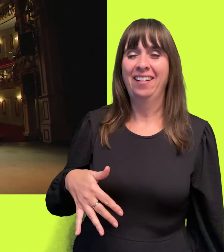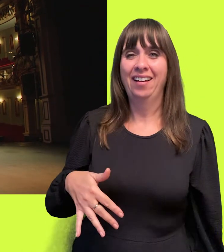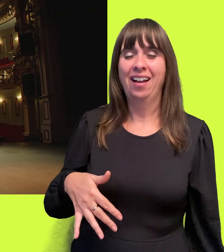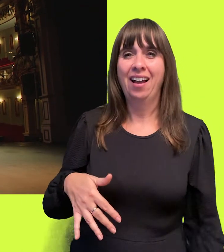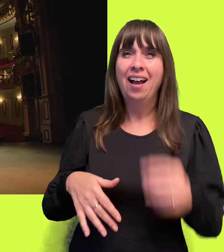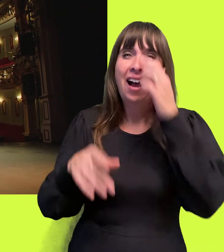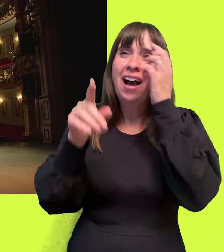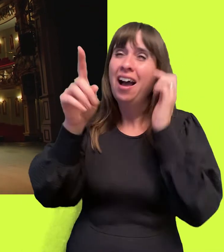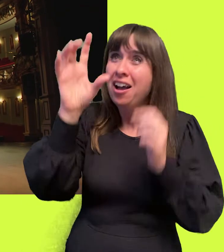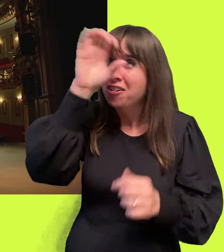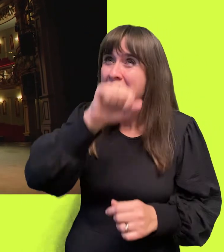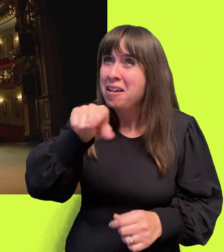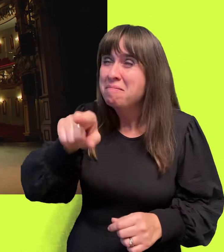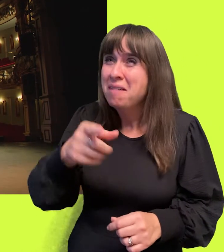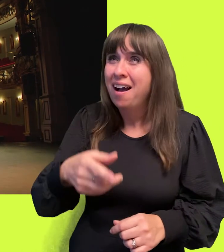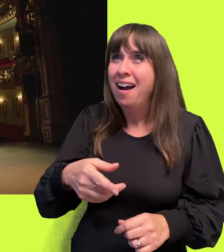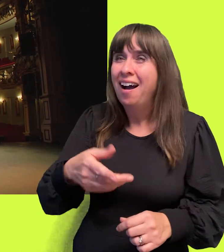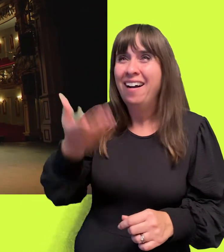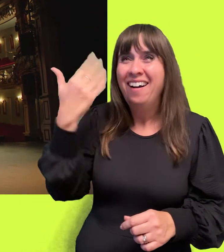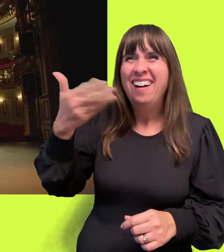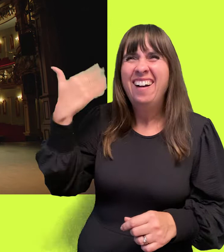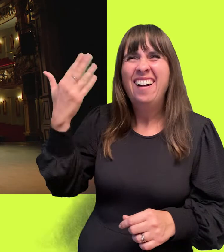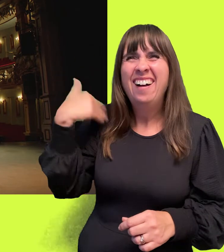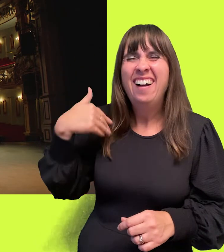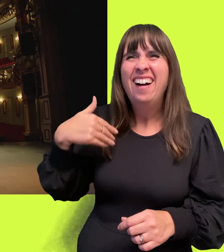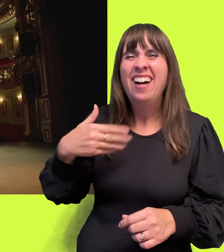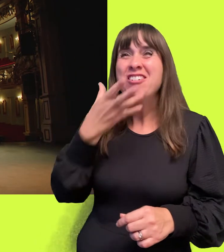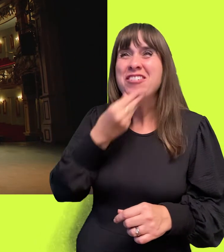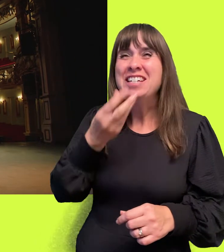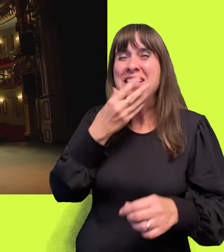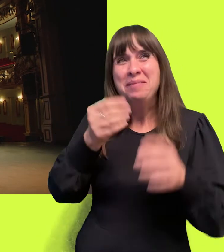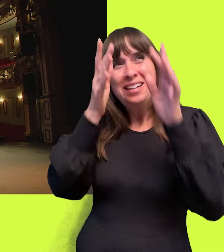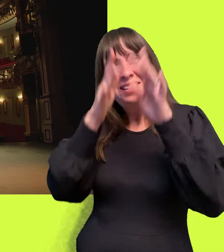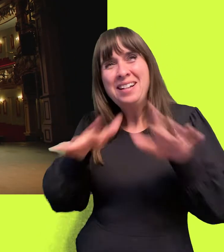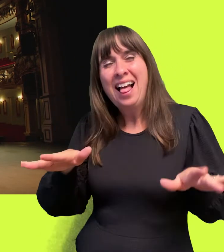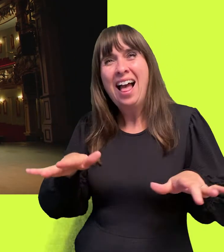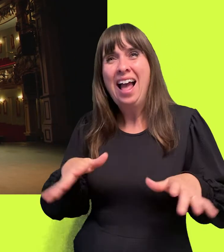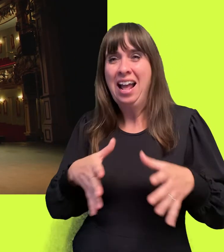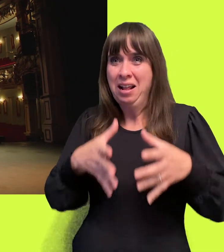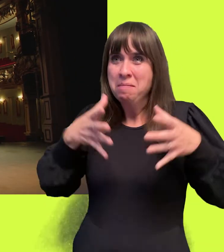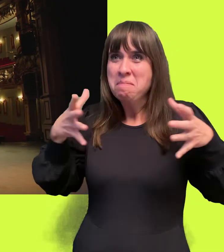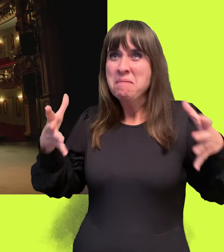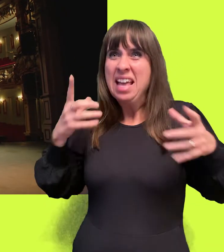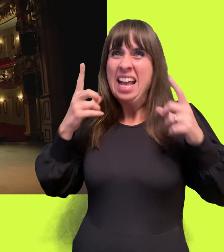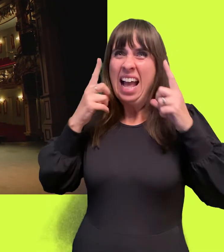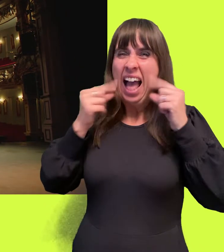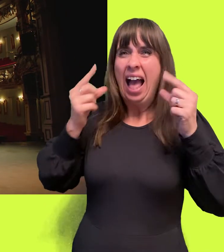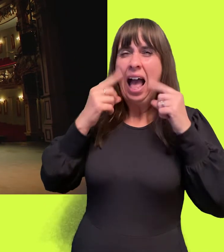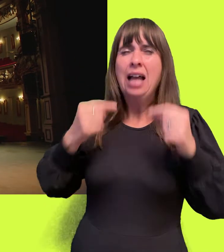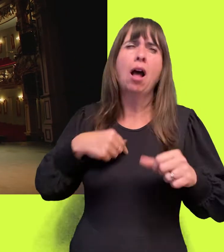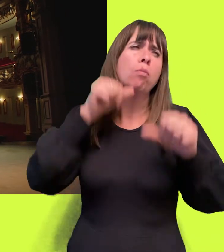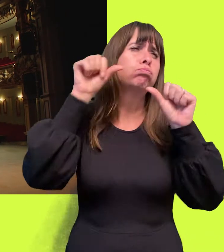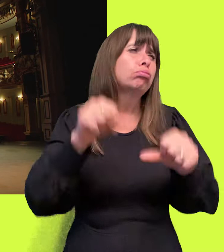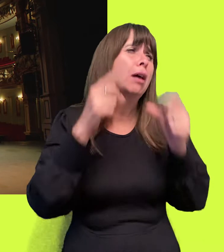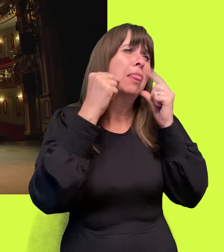And the pantos. Remember those? The one with the big, massive, bloody car. Oh, yeah, actually, I love that car. It was